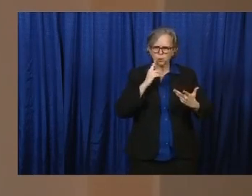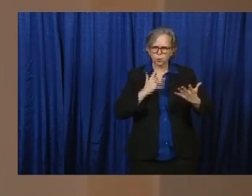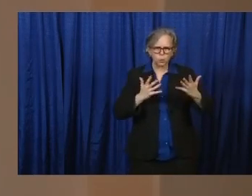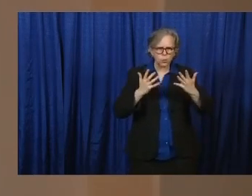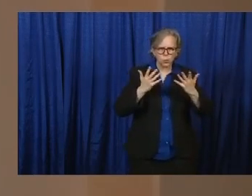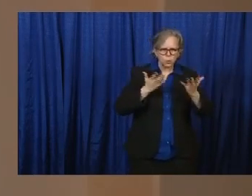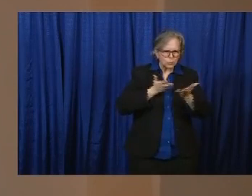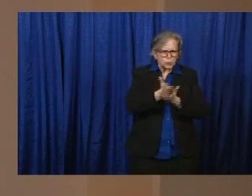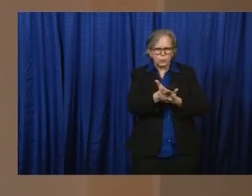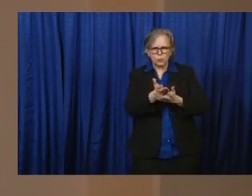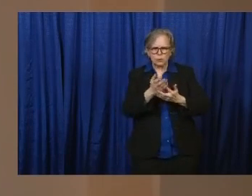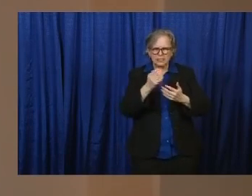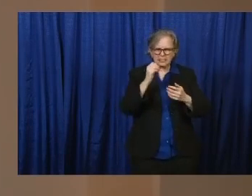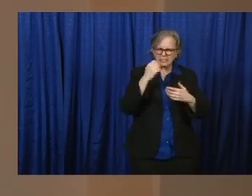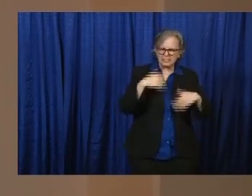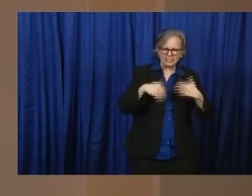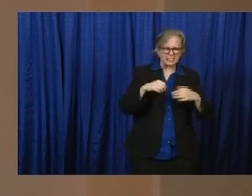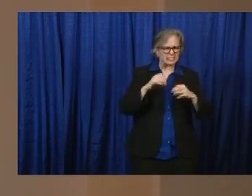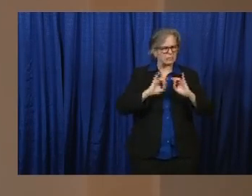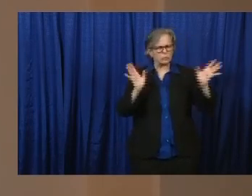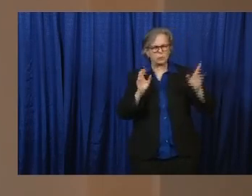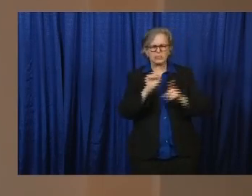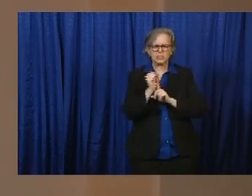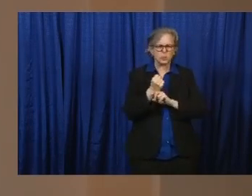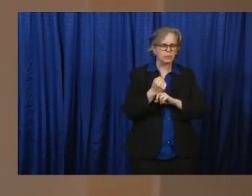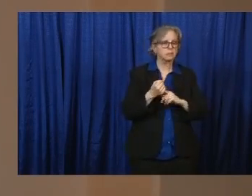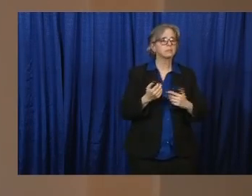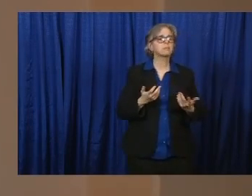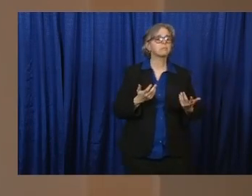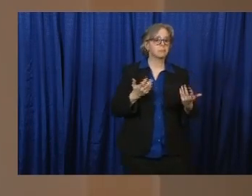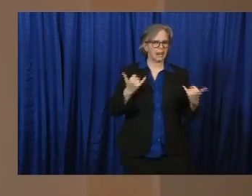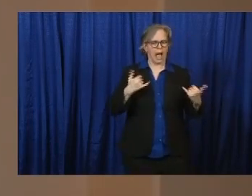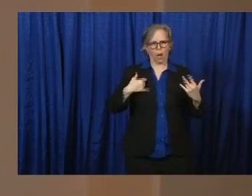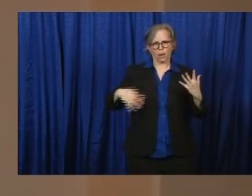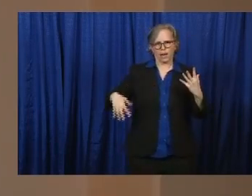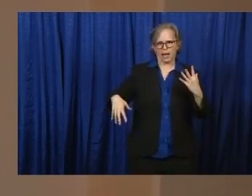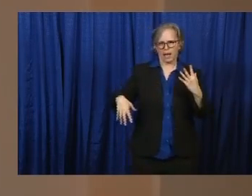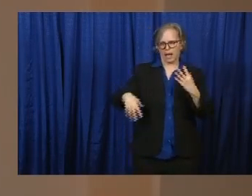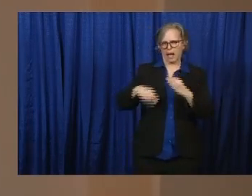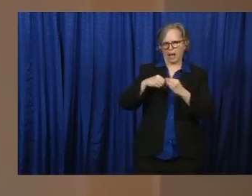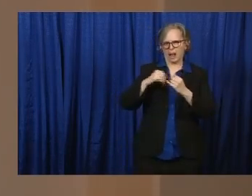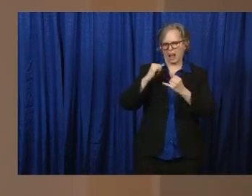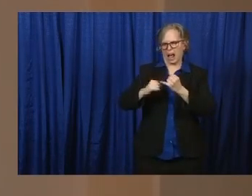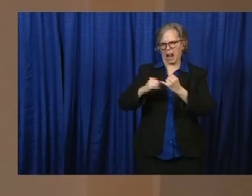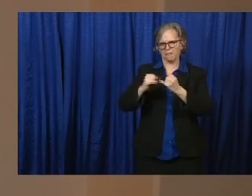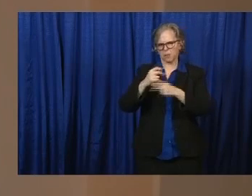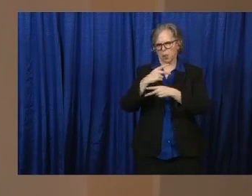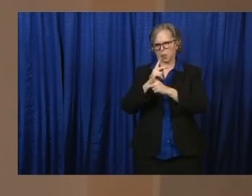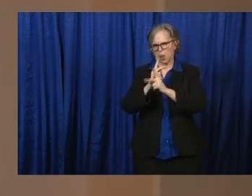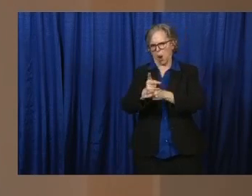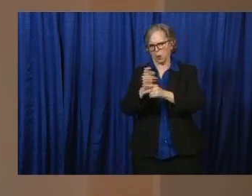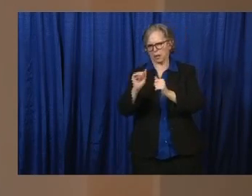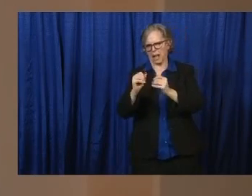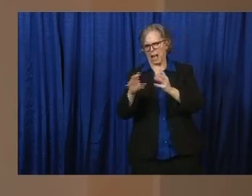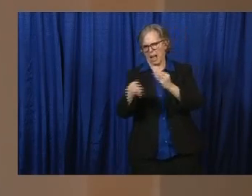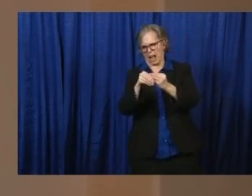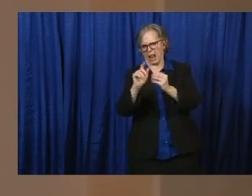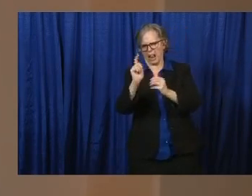then we'll recover it on the back end of those loans. But of that marketplace in